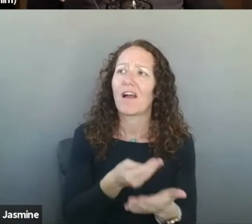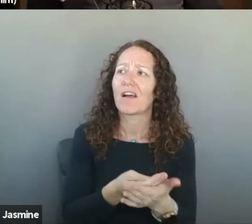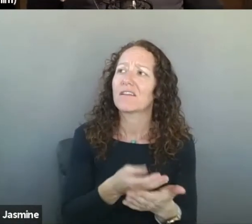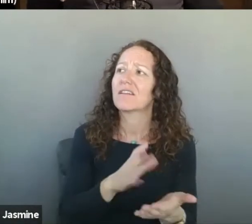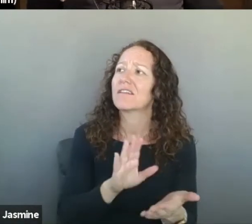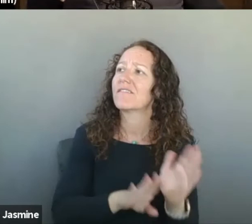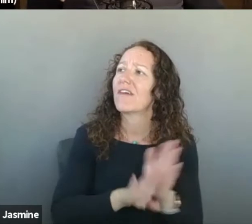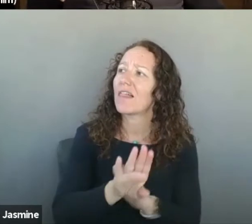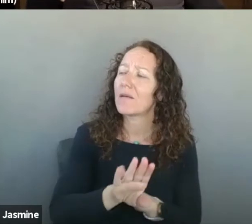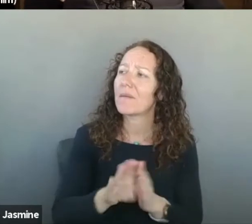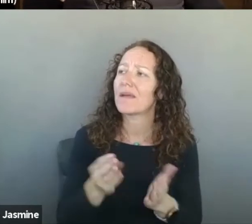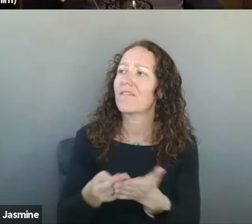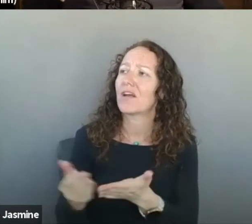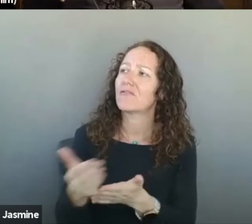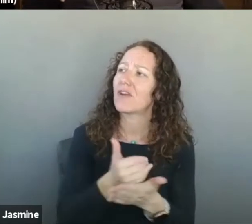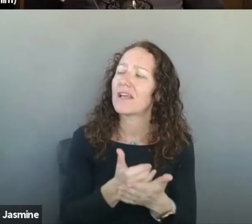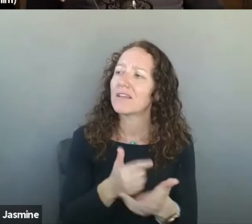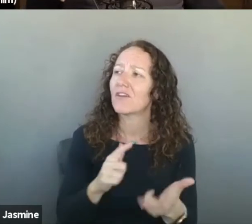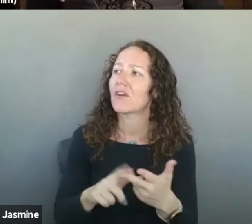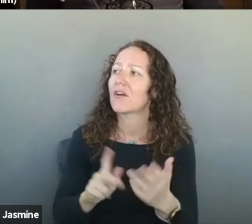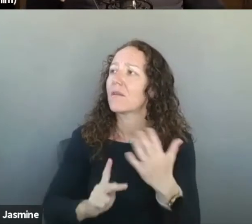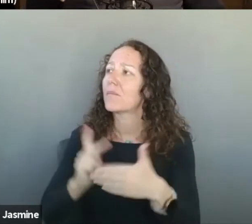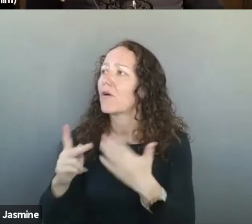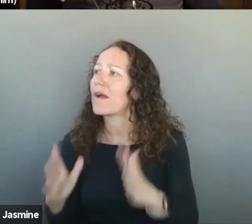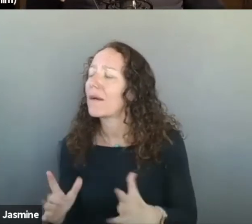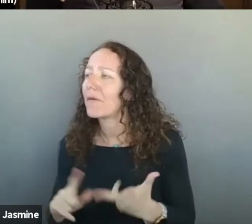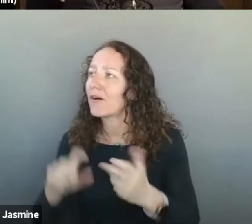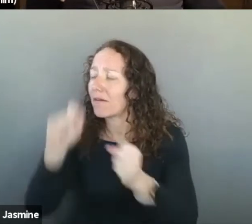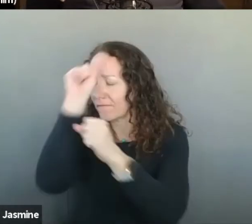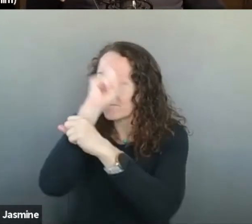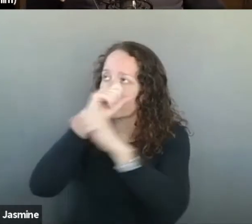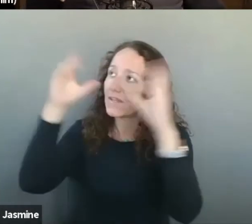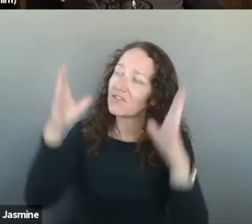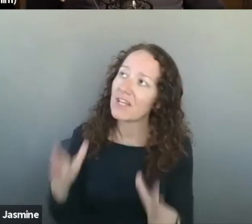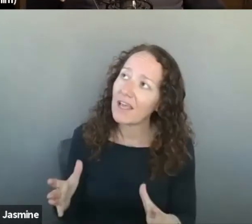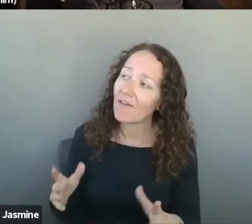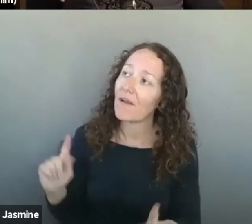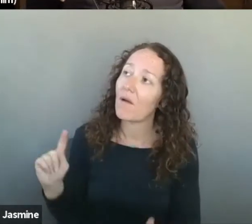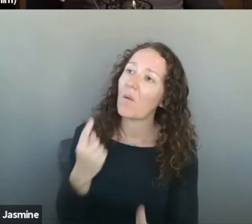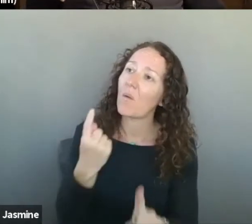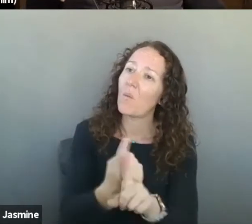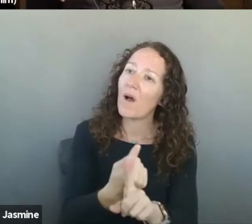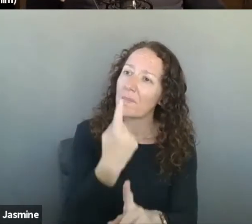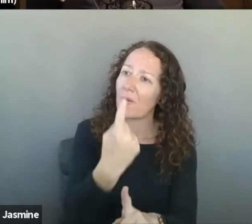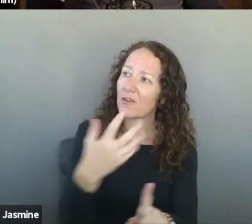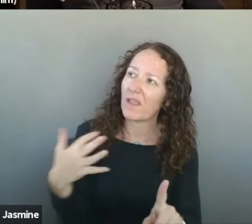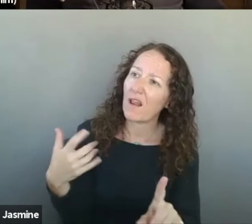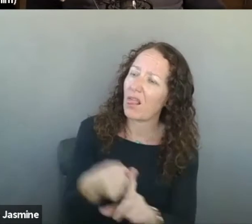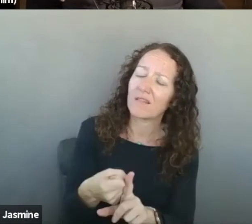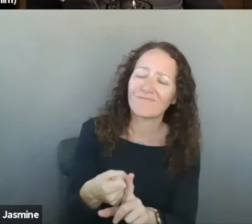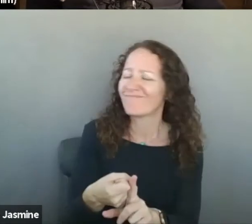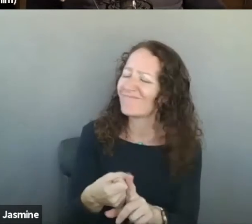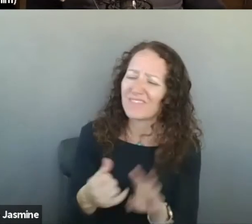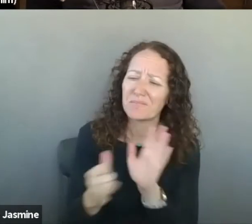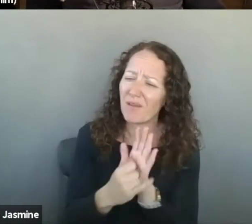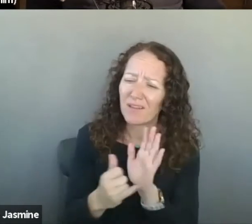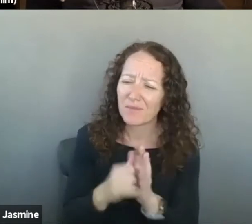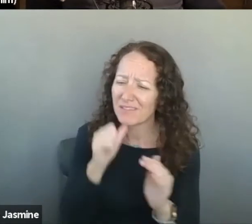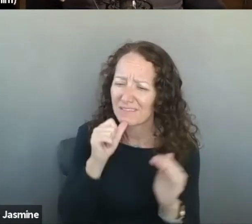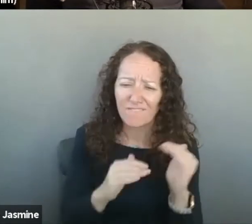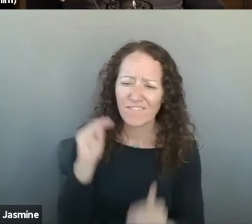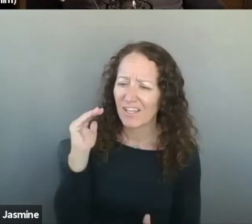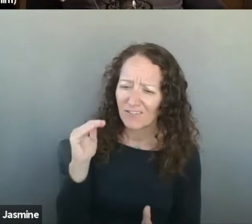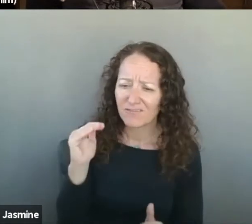programmer, the visionary, we set people up for failure unless they come from